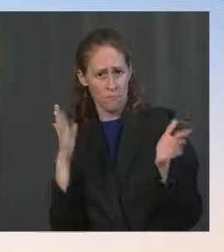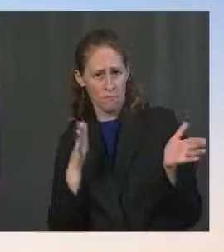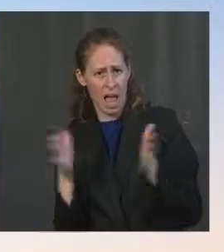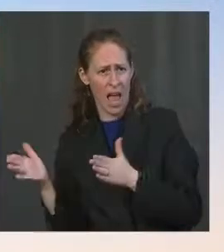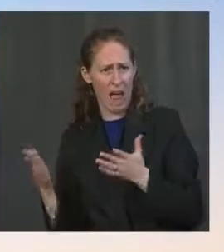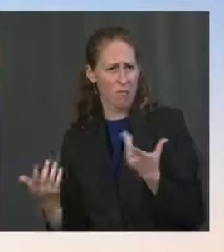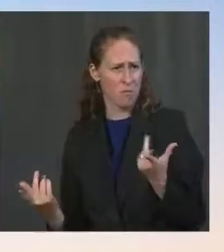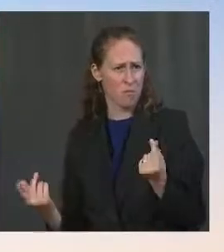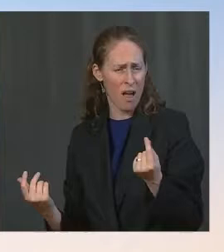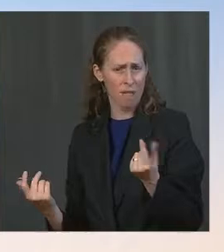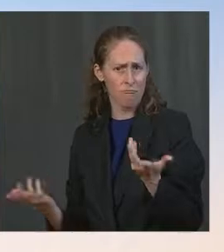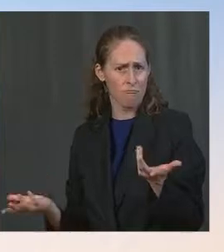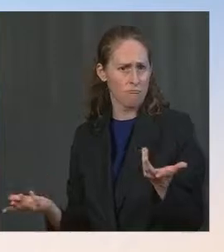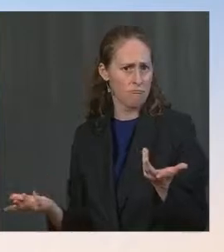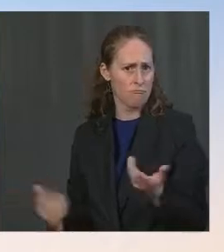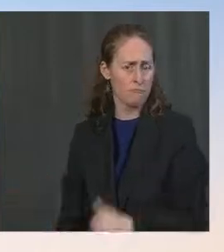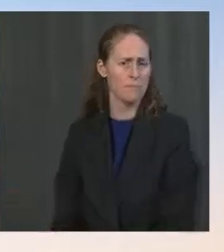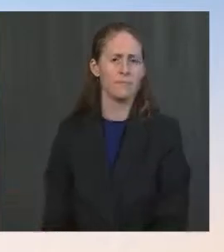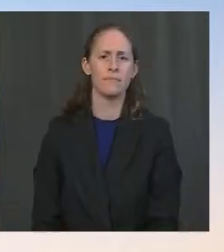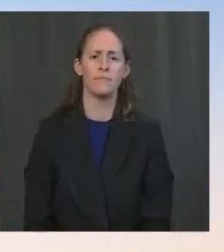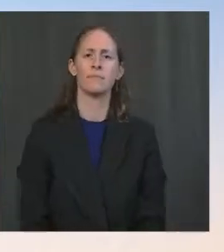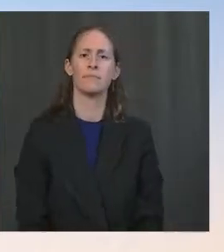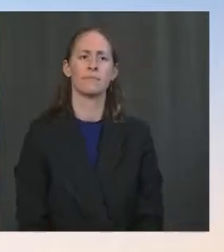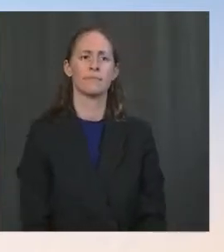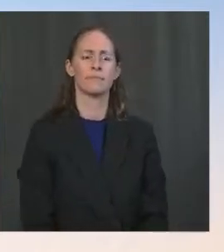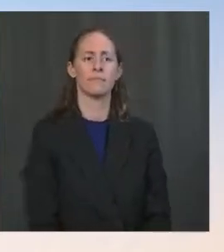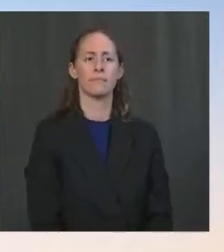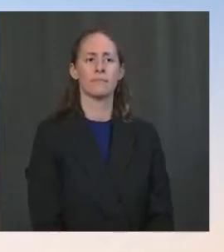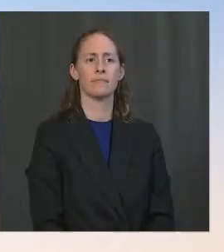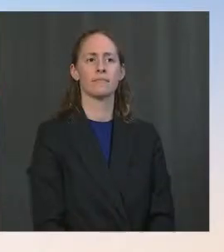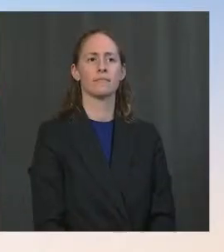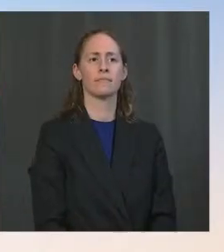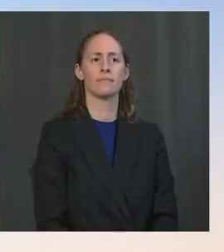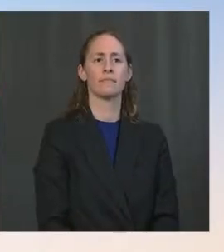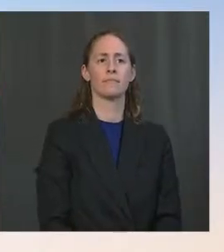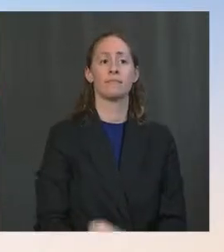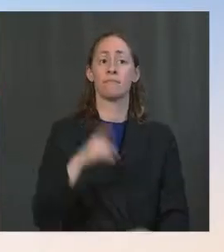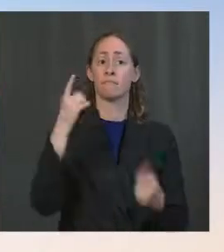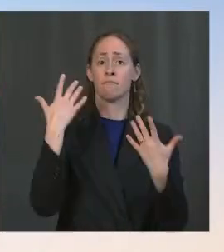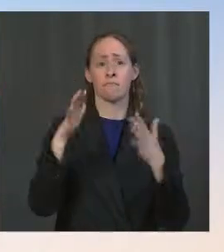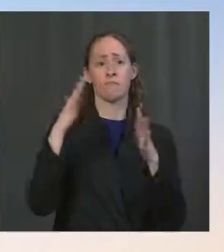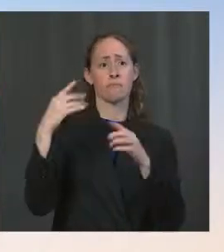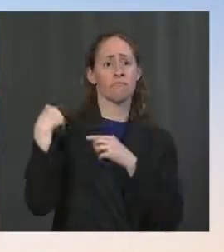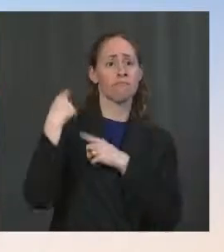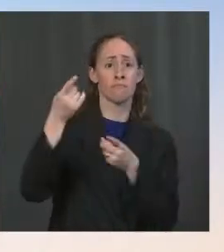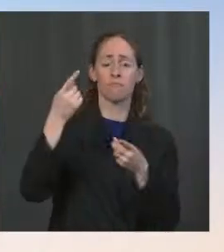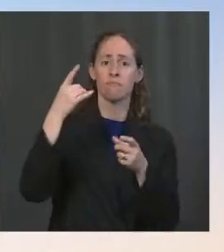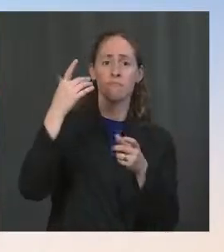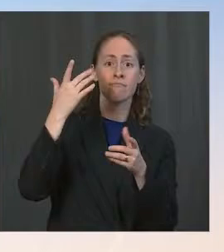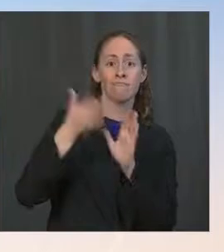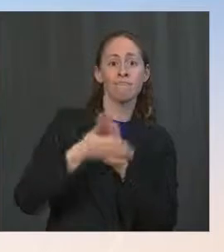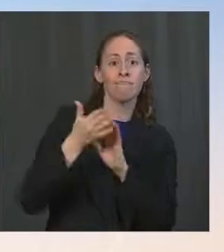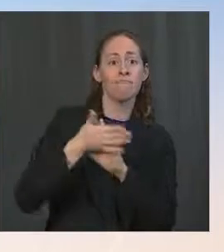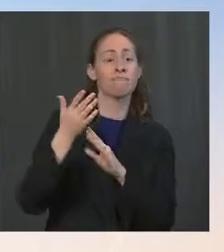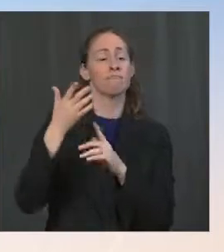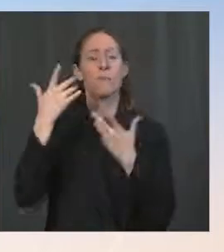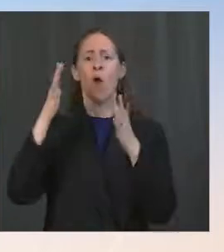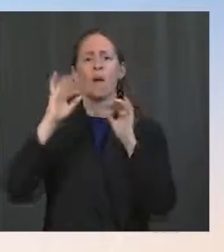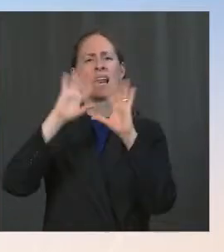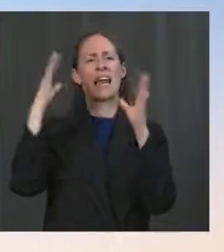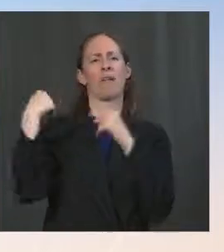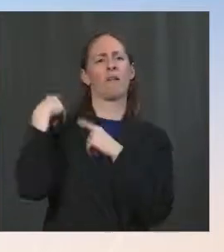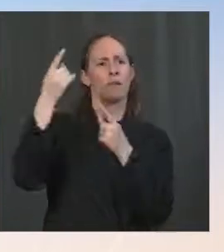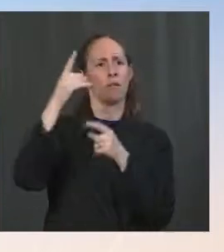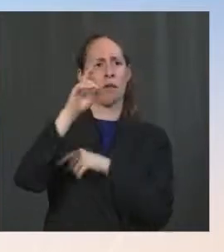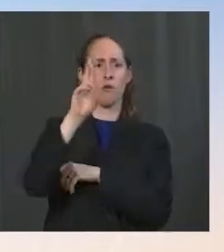that now. Well, as the president committed on the campaign trail and remains committed to now, codifying Roe v. Wade as the law of the land is something